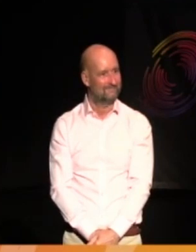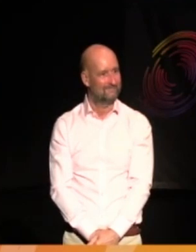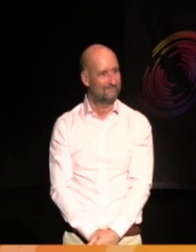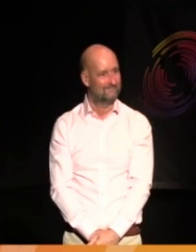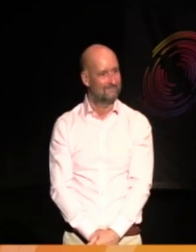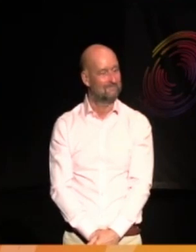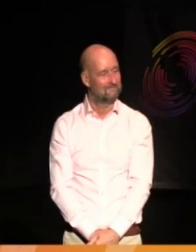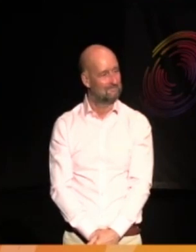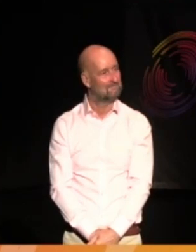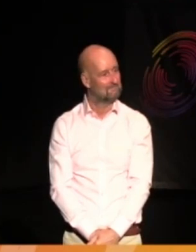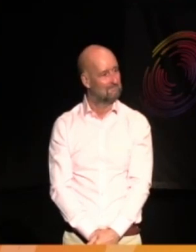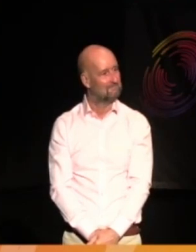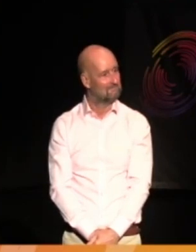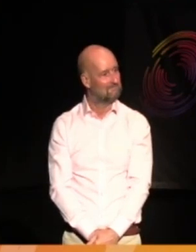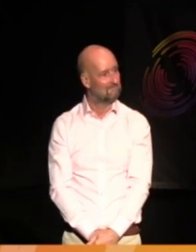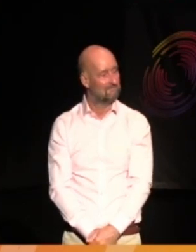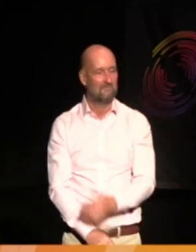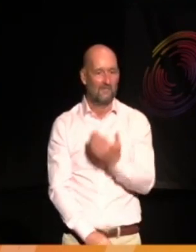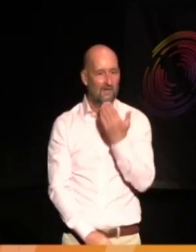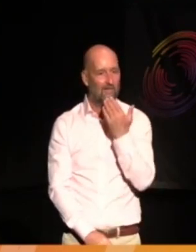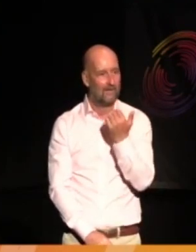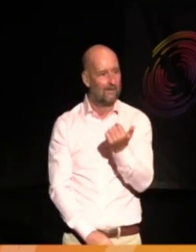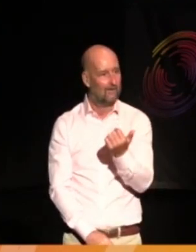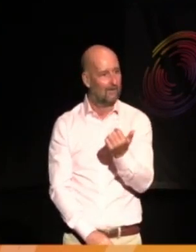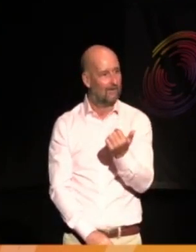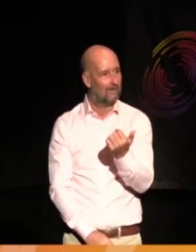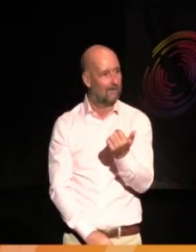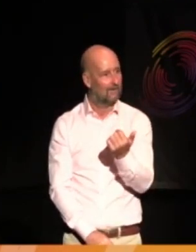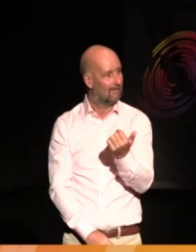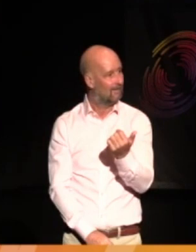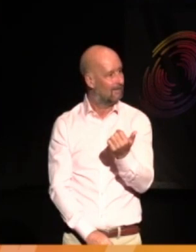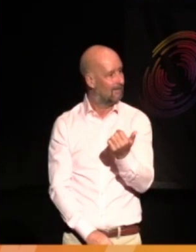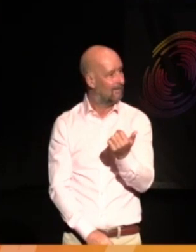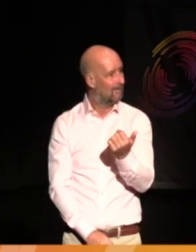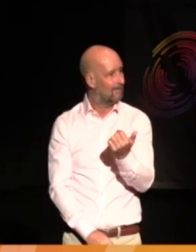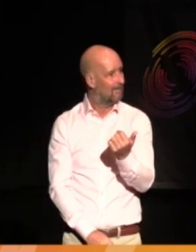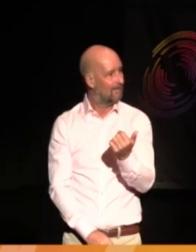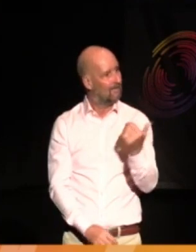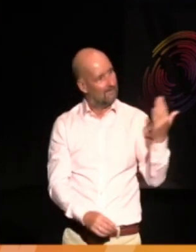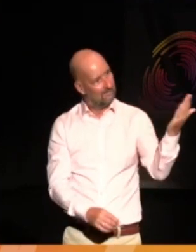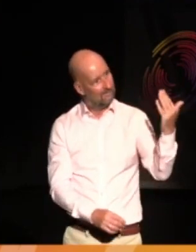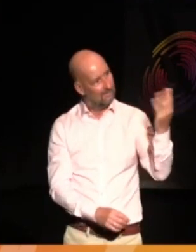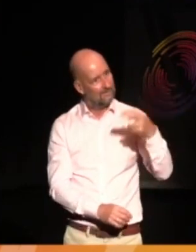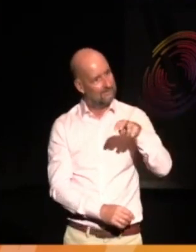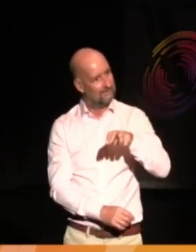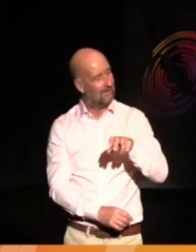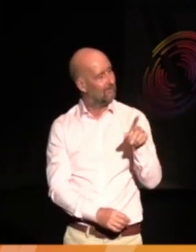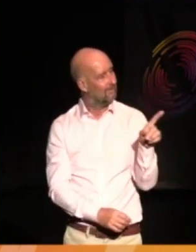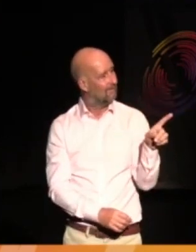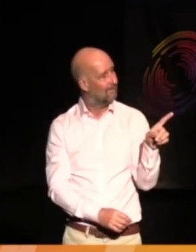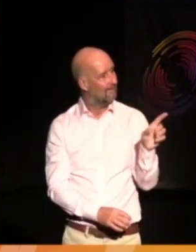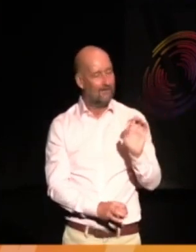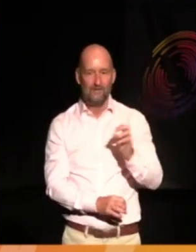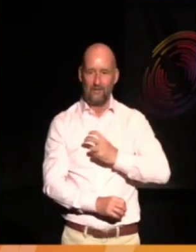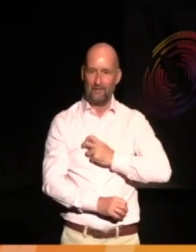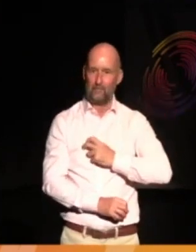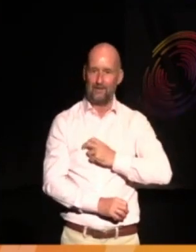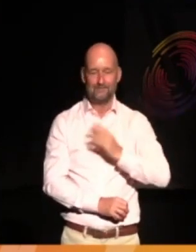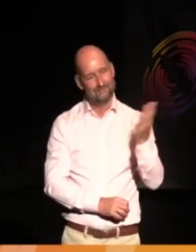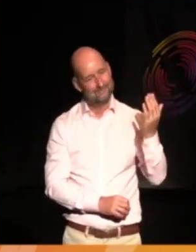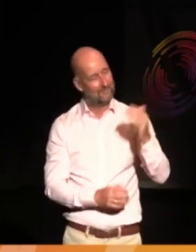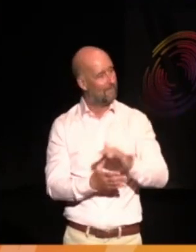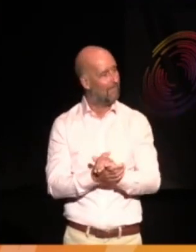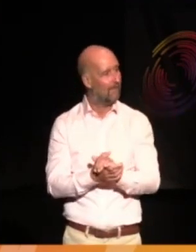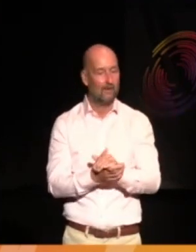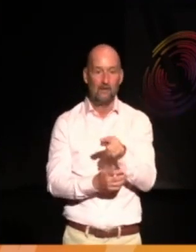Okay. Thank you. Come and sit down. We're just in the middle of doing something, but it's not going to frighten you. Could